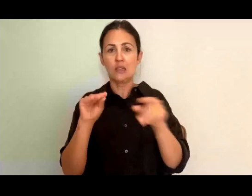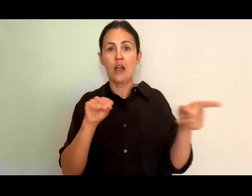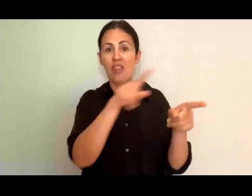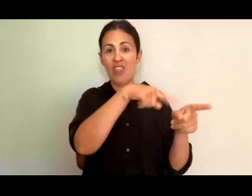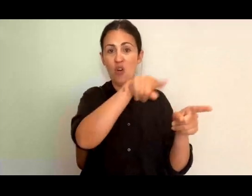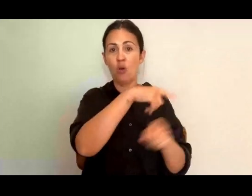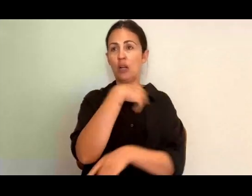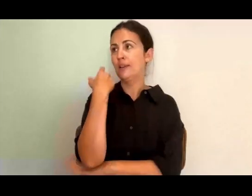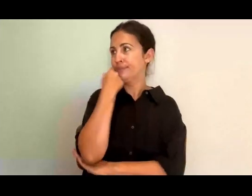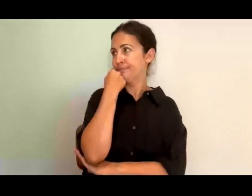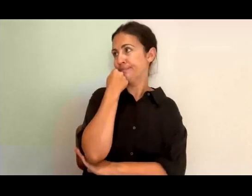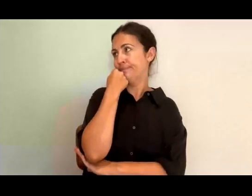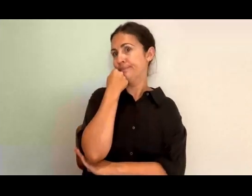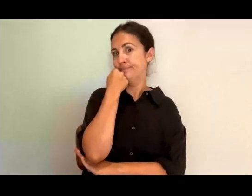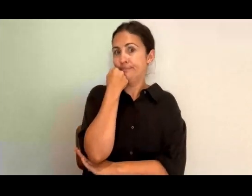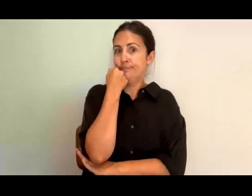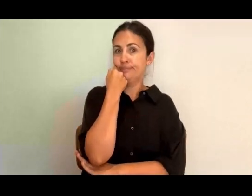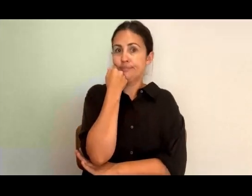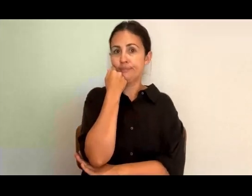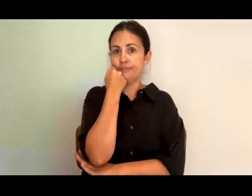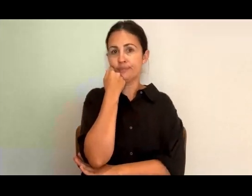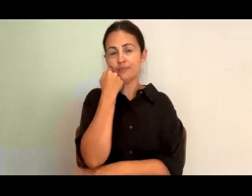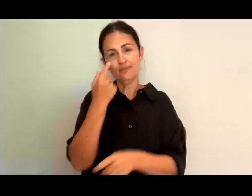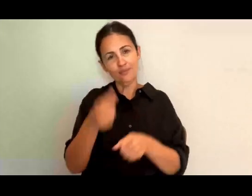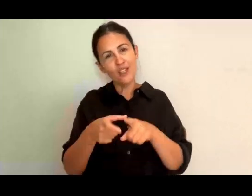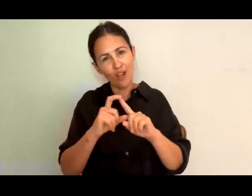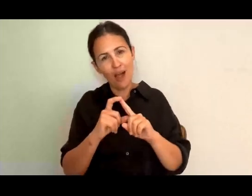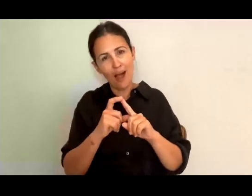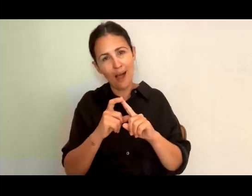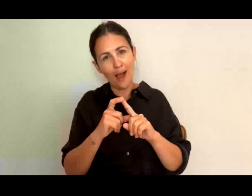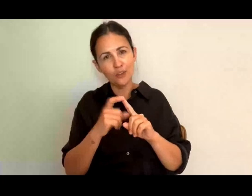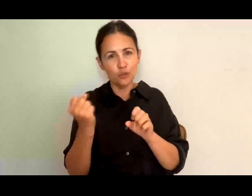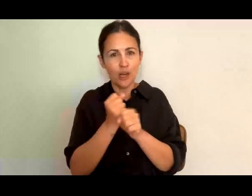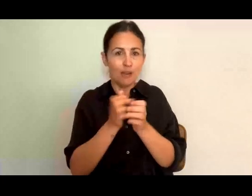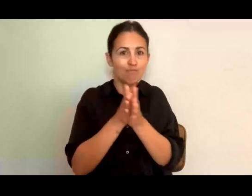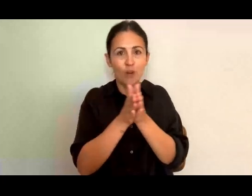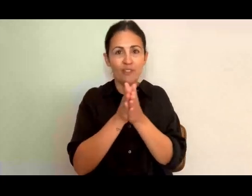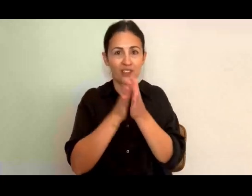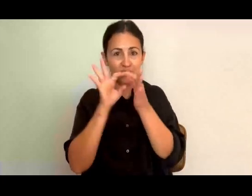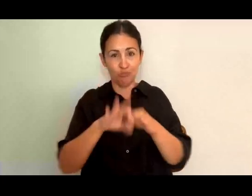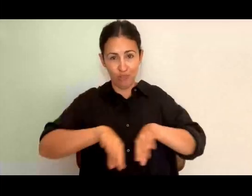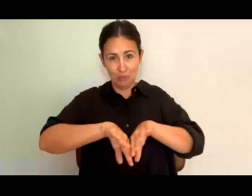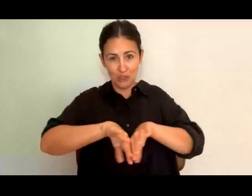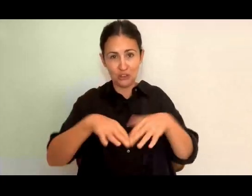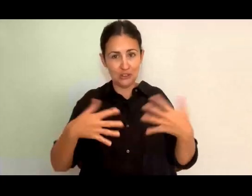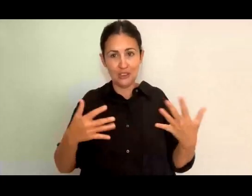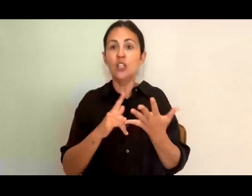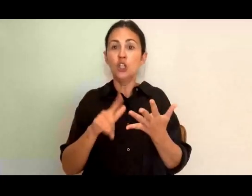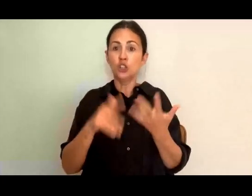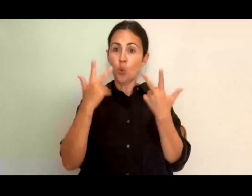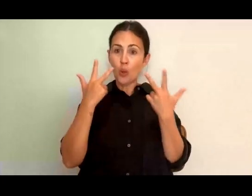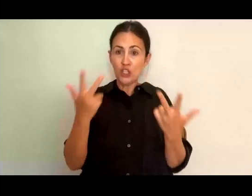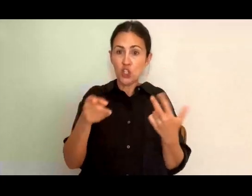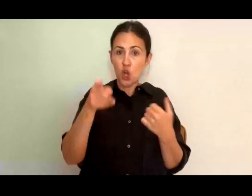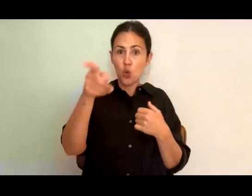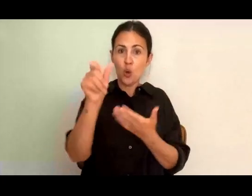get people motivated and excited in that space. And so having artworks like this artwork made by Alan Stanger from Dubbo to use